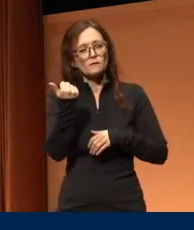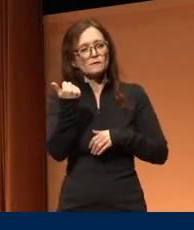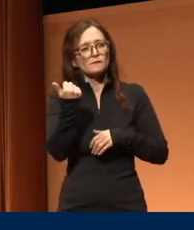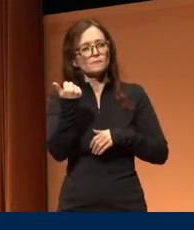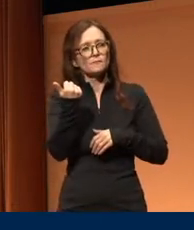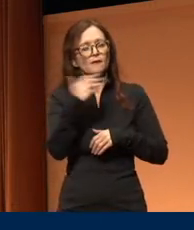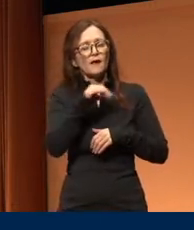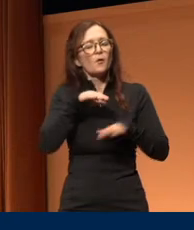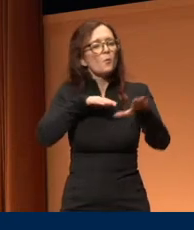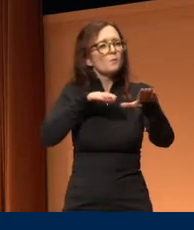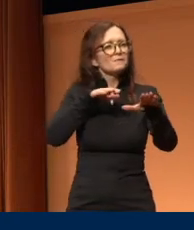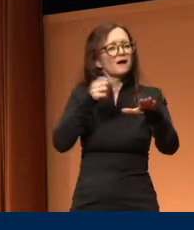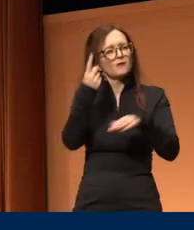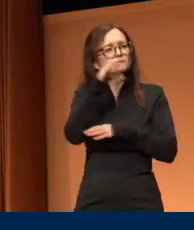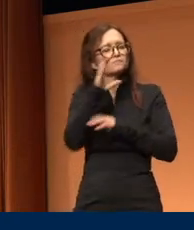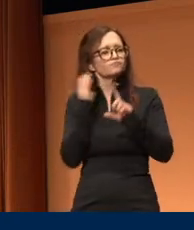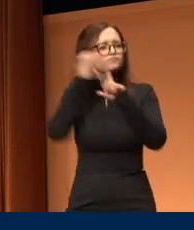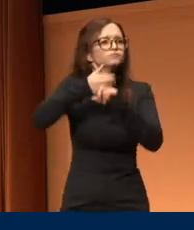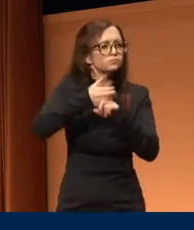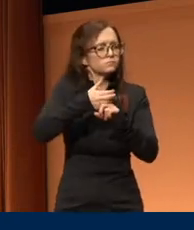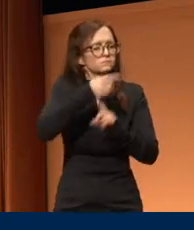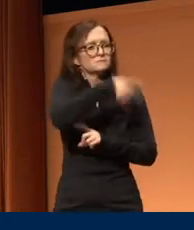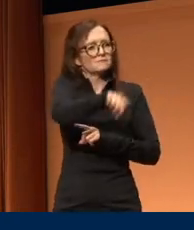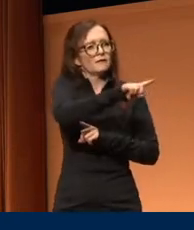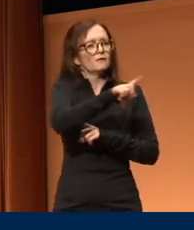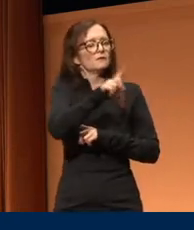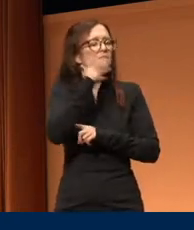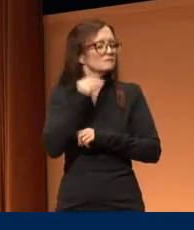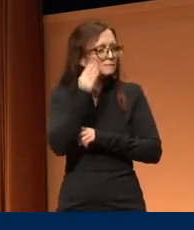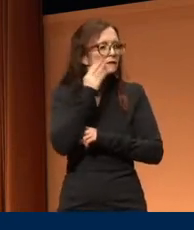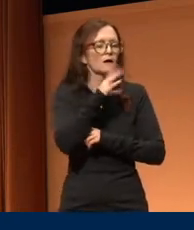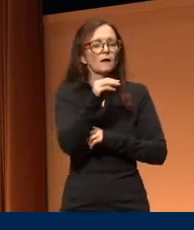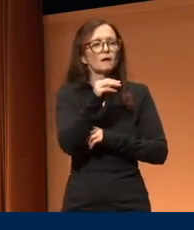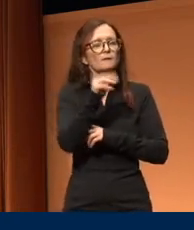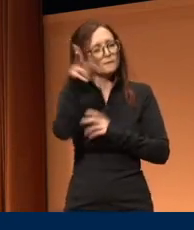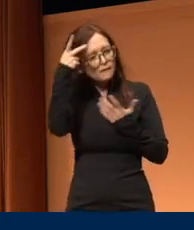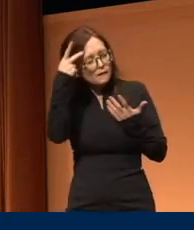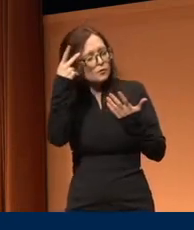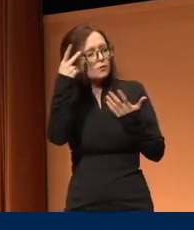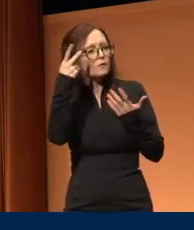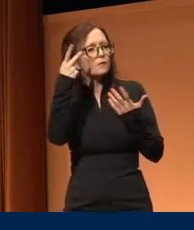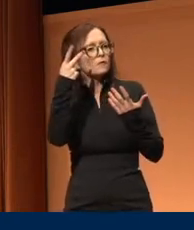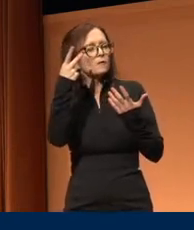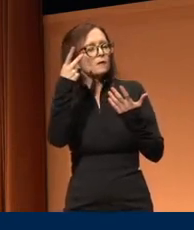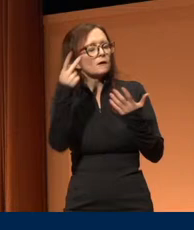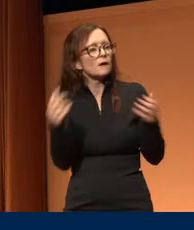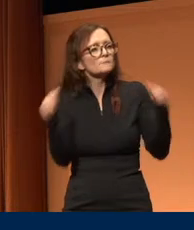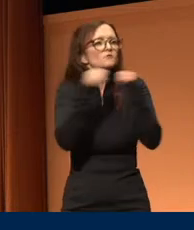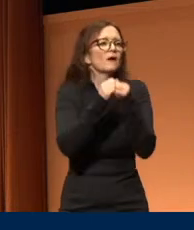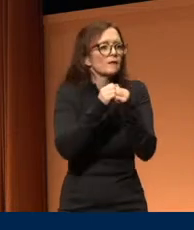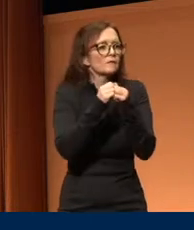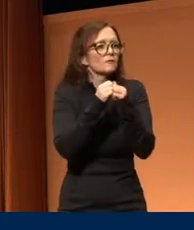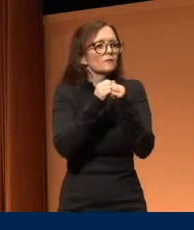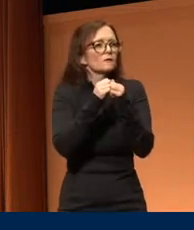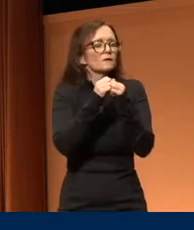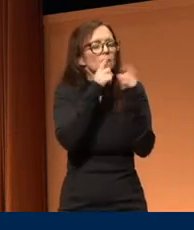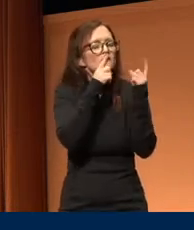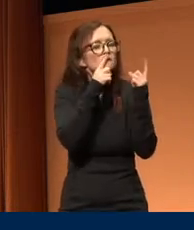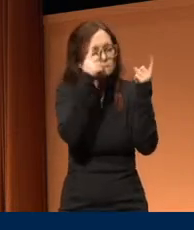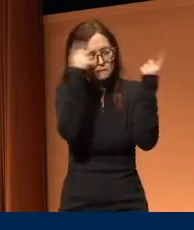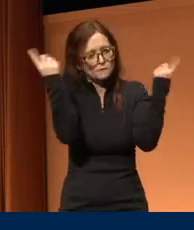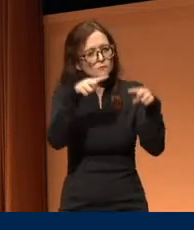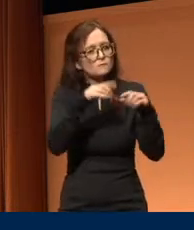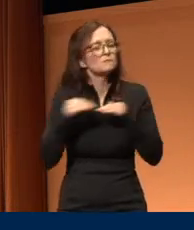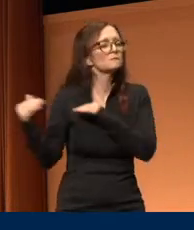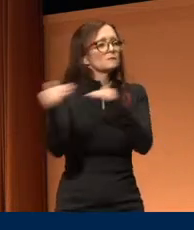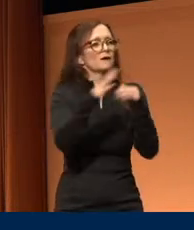walk in their shoes, so to speak, thus facilitating convergence, consensus, or at the very least, respectful disagreement, all essential